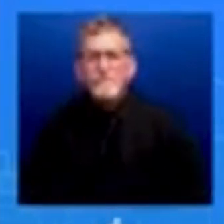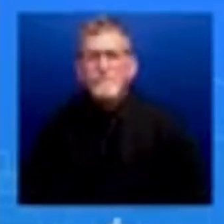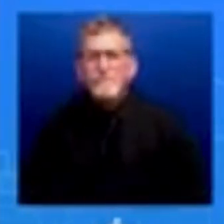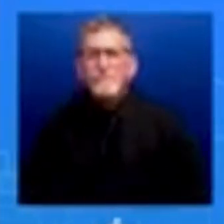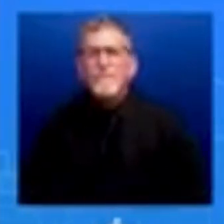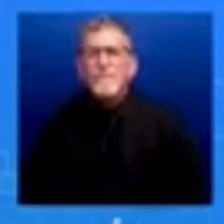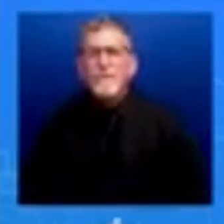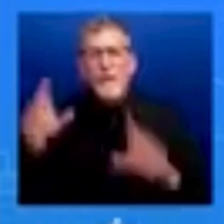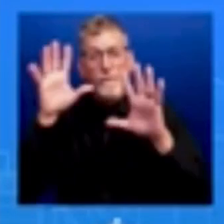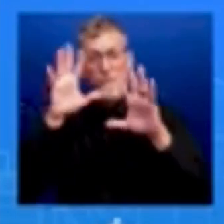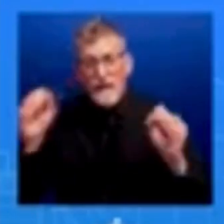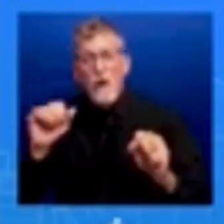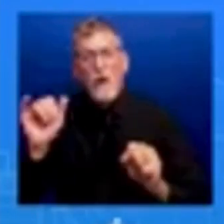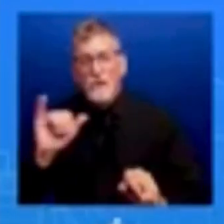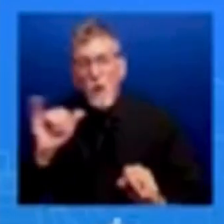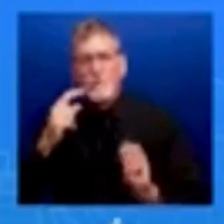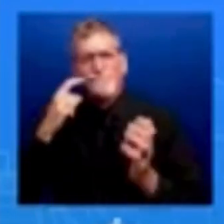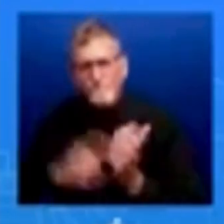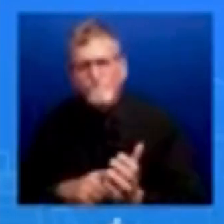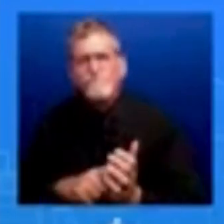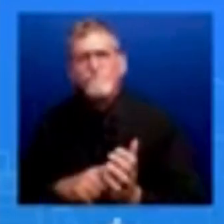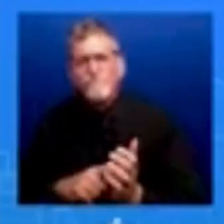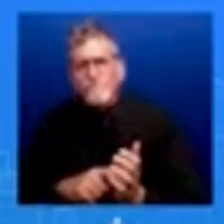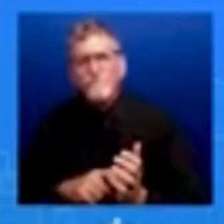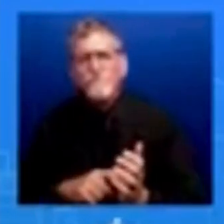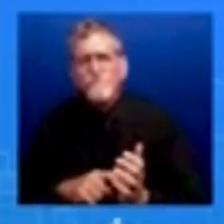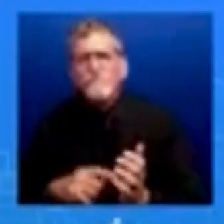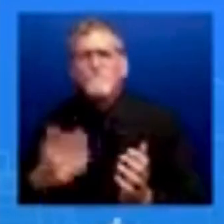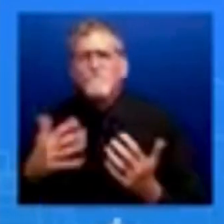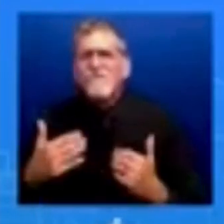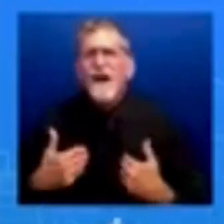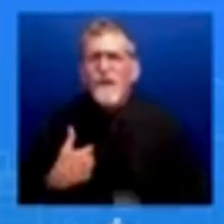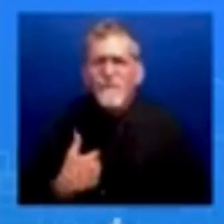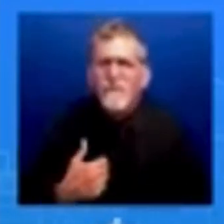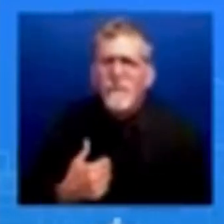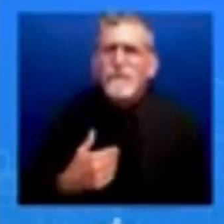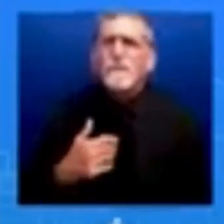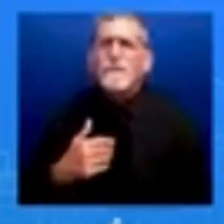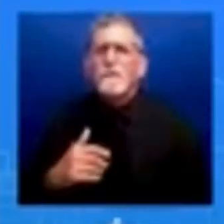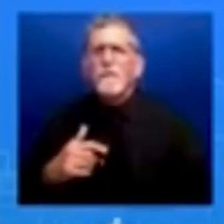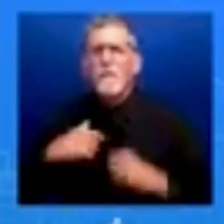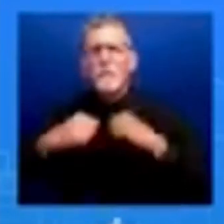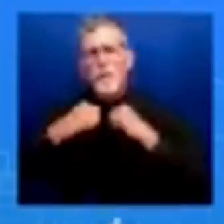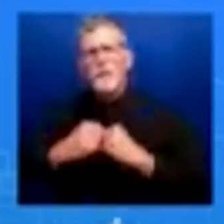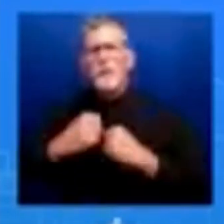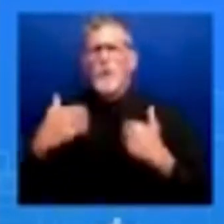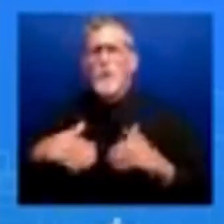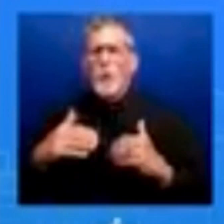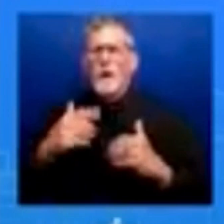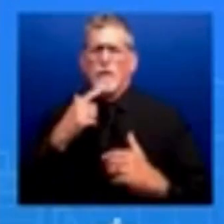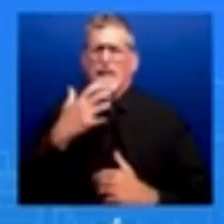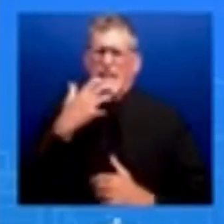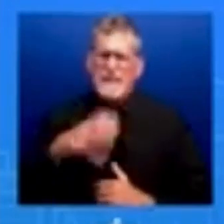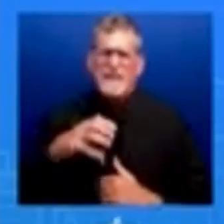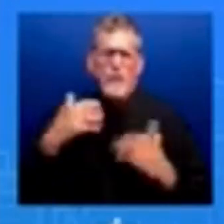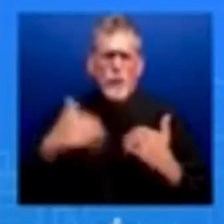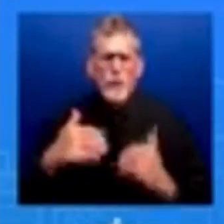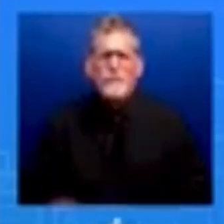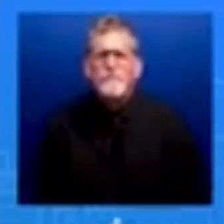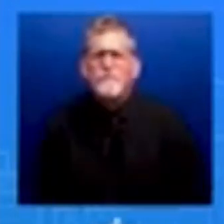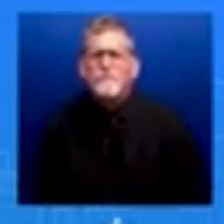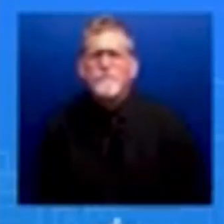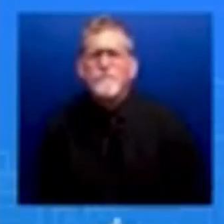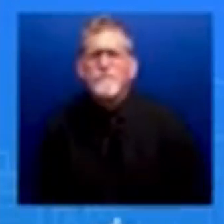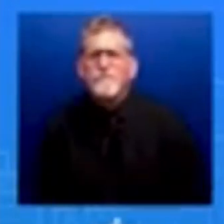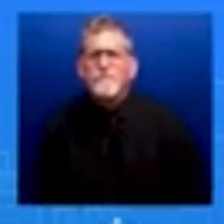protecting workers is important from heat, and that can't wait. That cannot wait. And so so we asked the Department of Labor to do